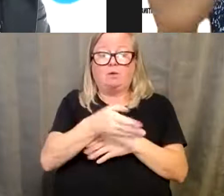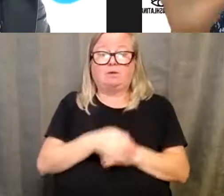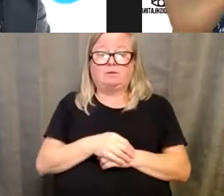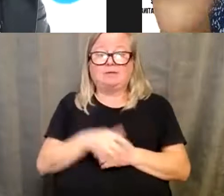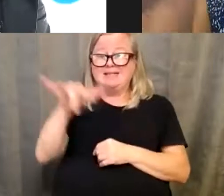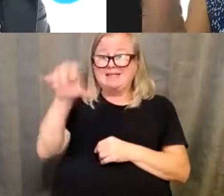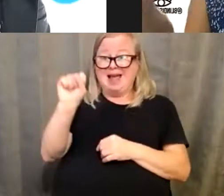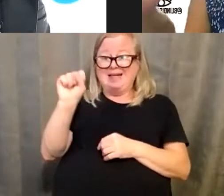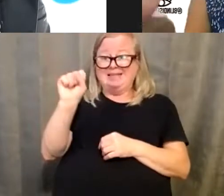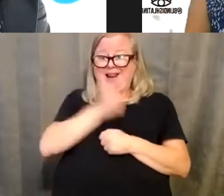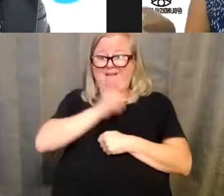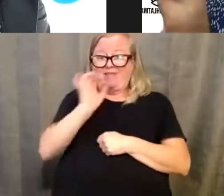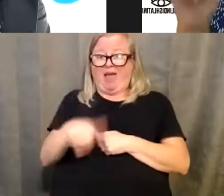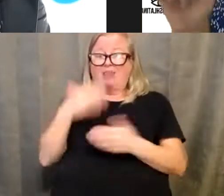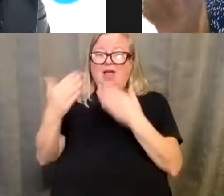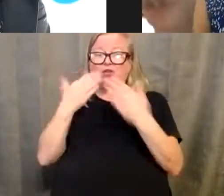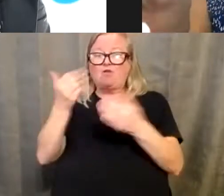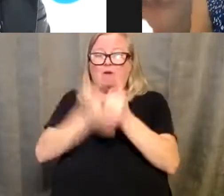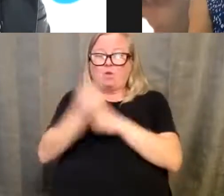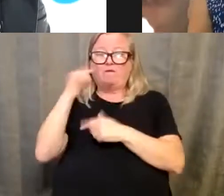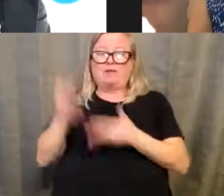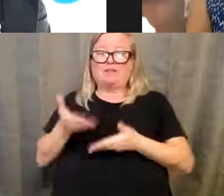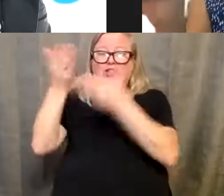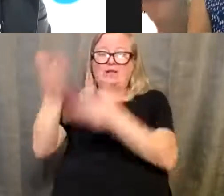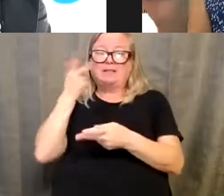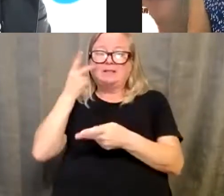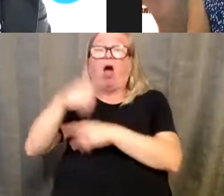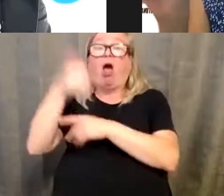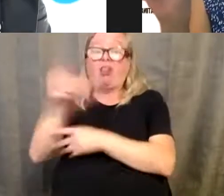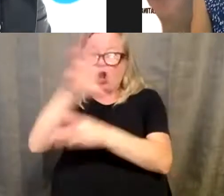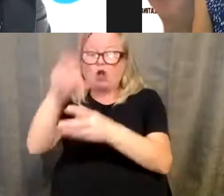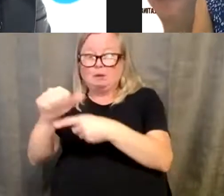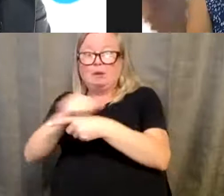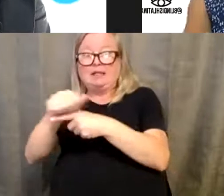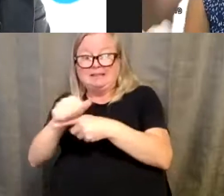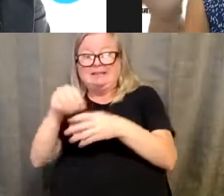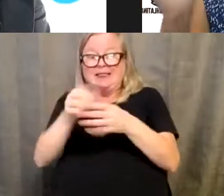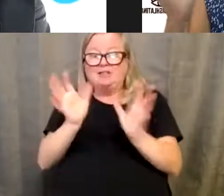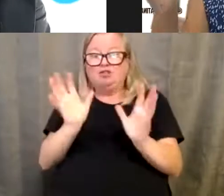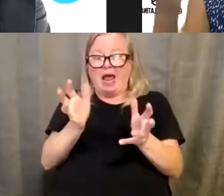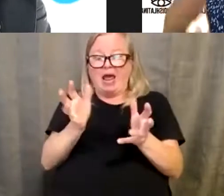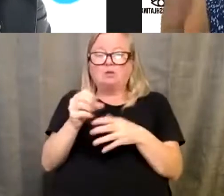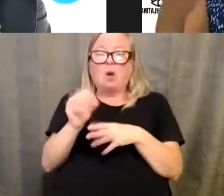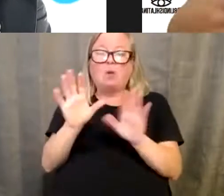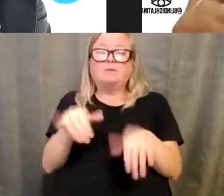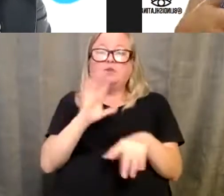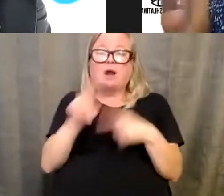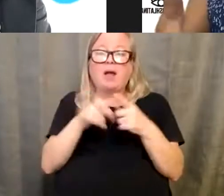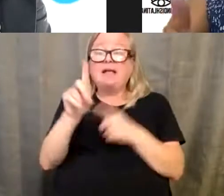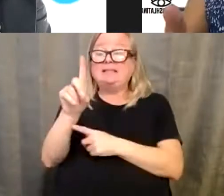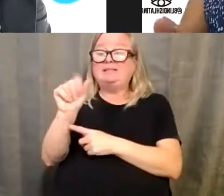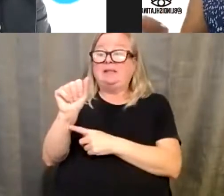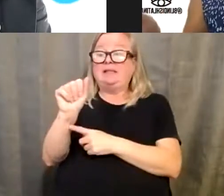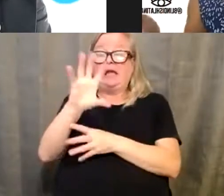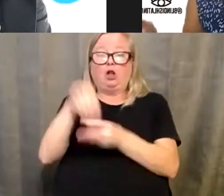Yes, and I love that. Thank you everyone for the suggestions. I saw some other inclusion practices in the chat. So let's talk about disability